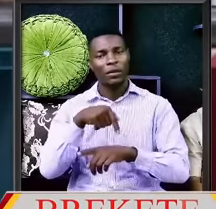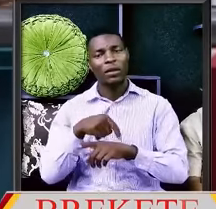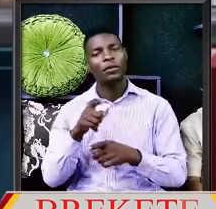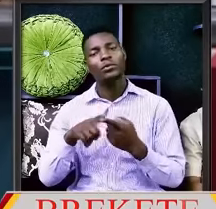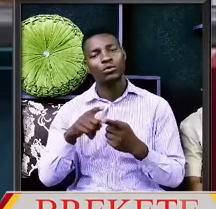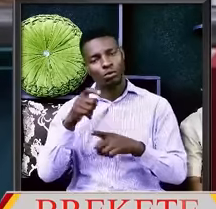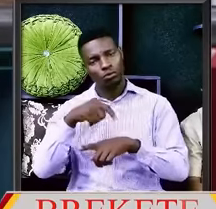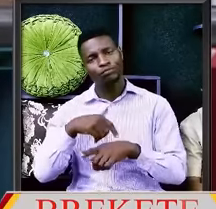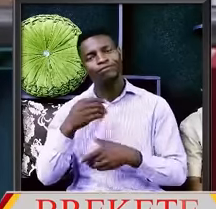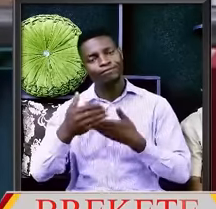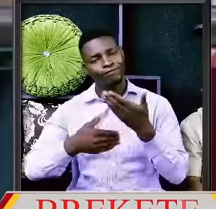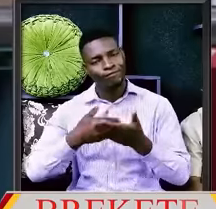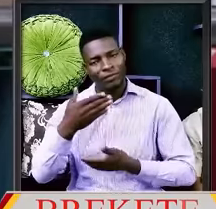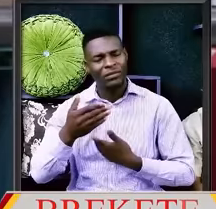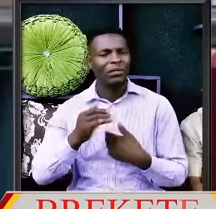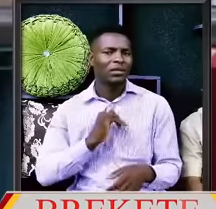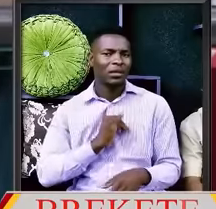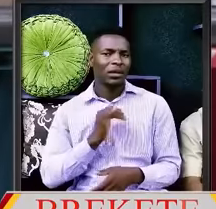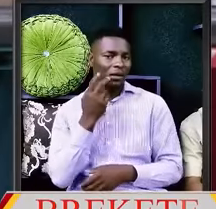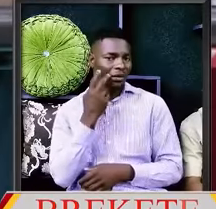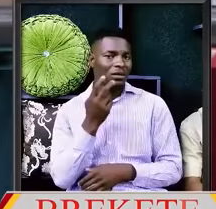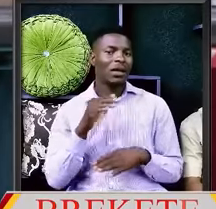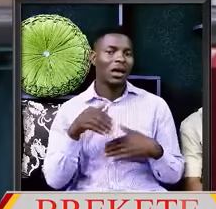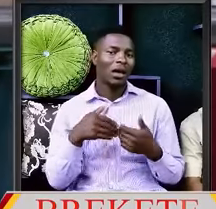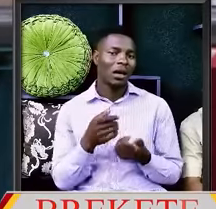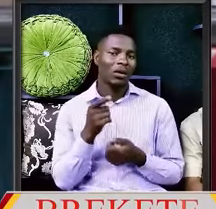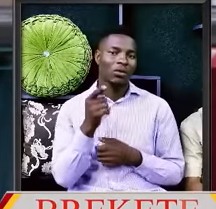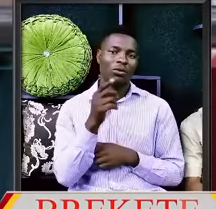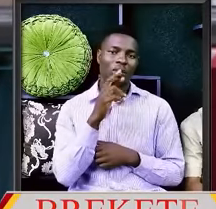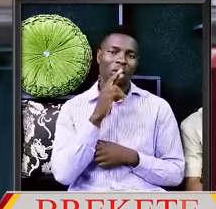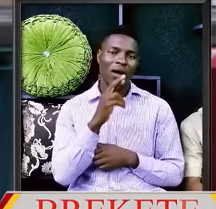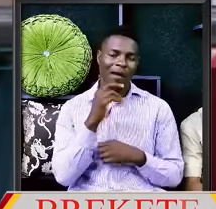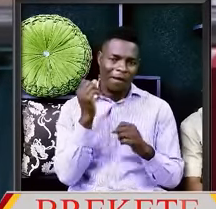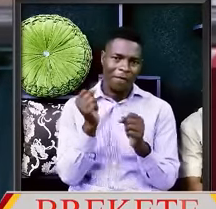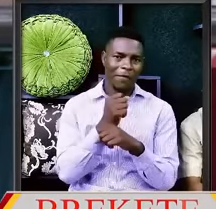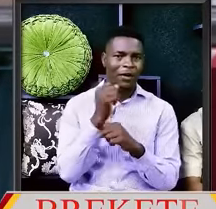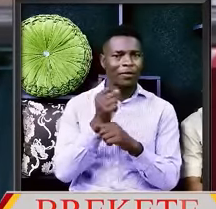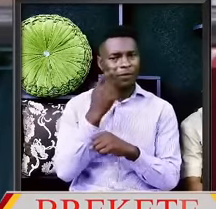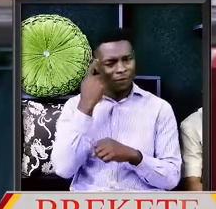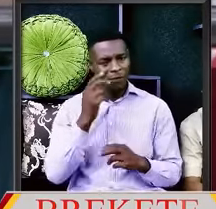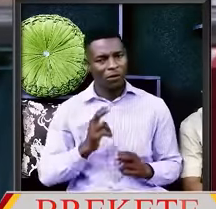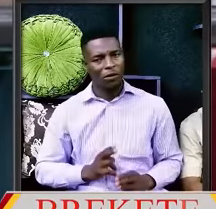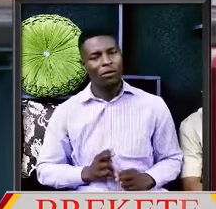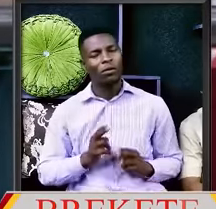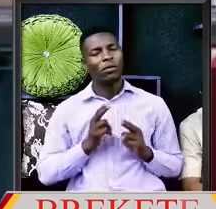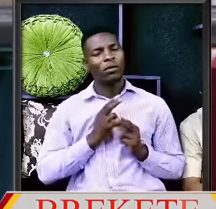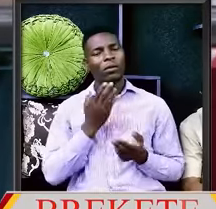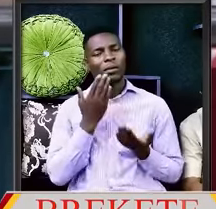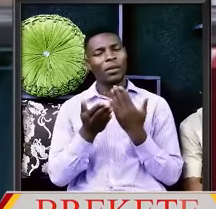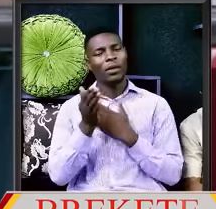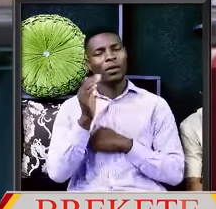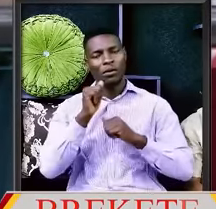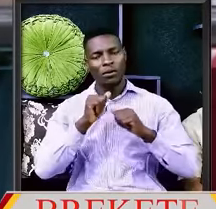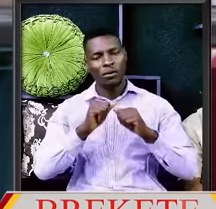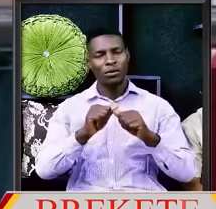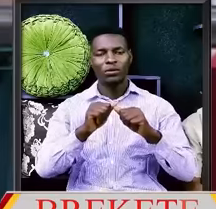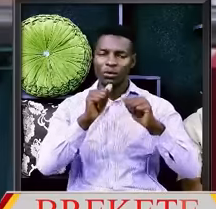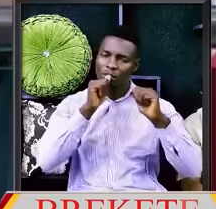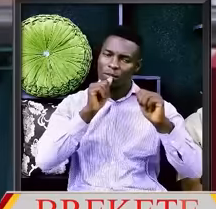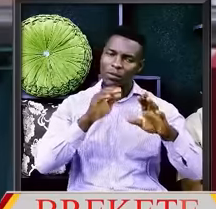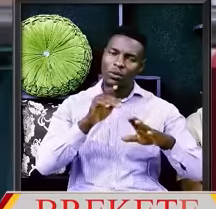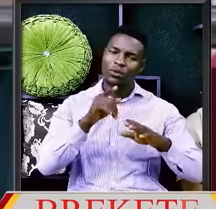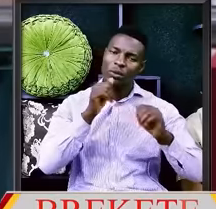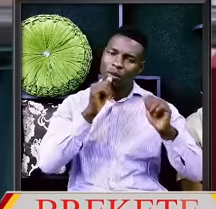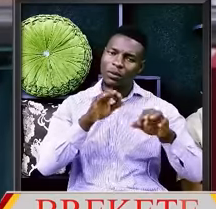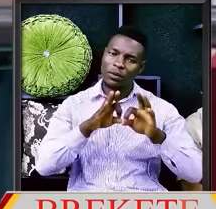to time, and I see how you've been fighting for humanity. May God continue to bless you. Amen. Bless your